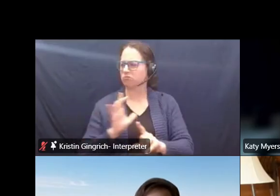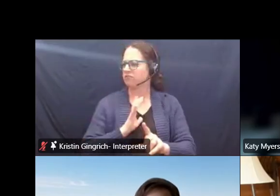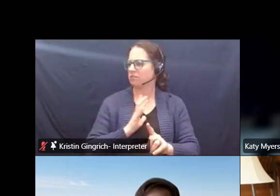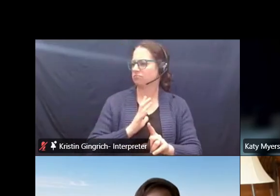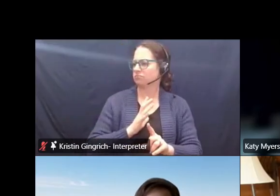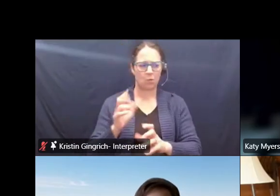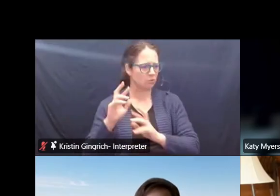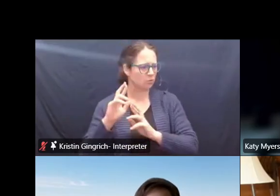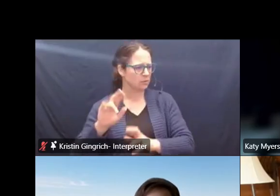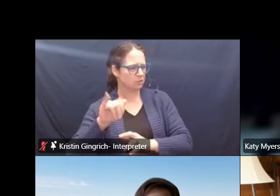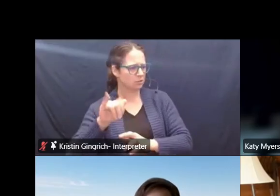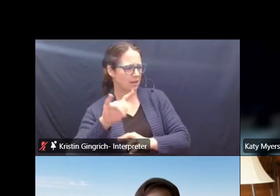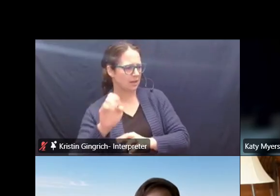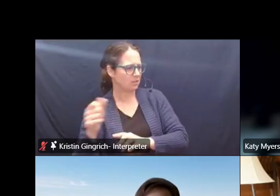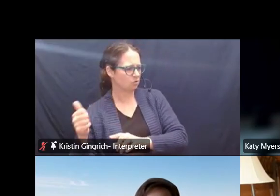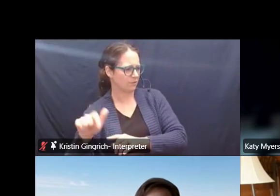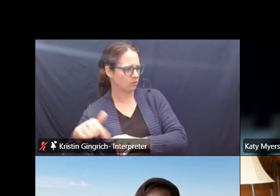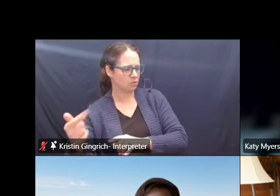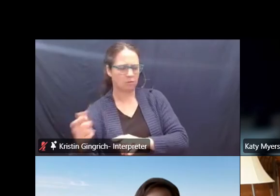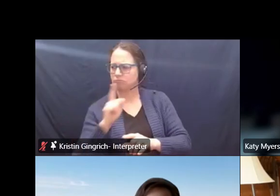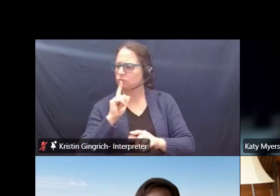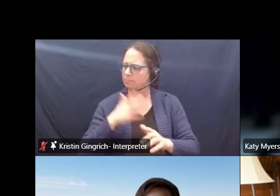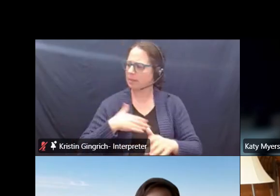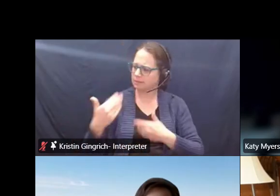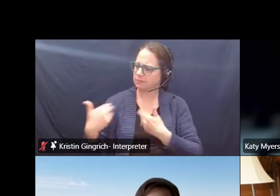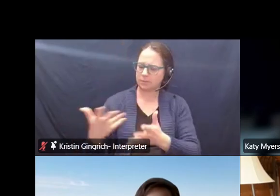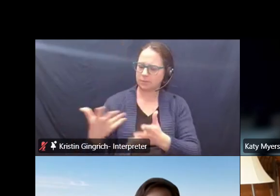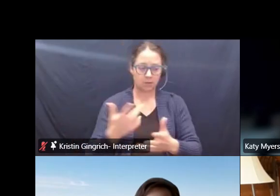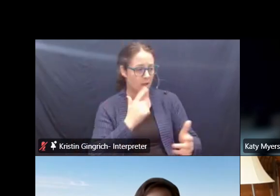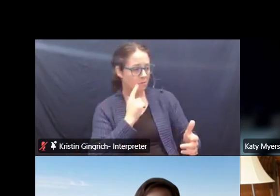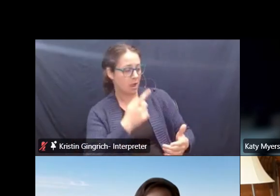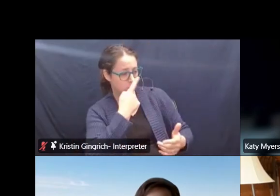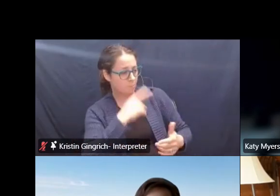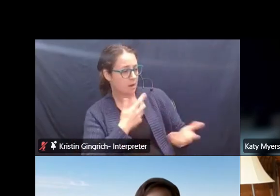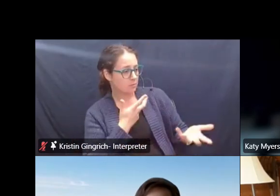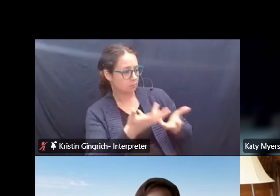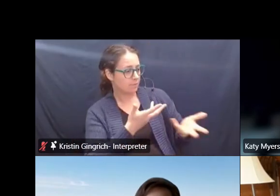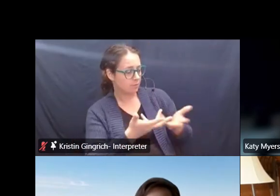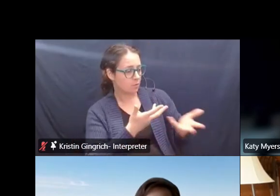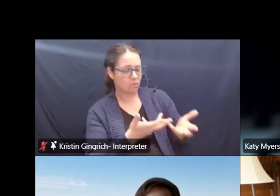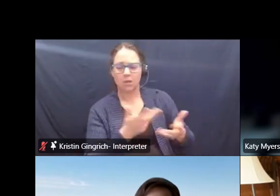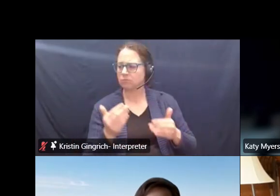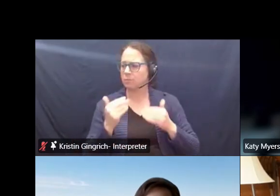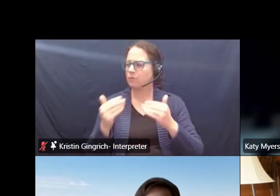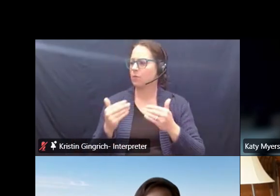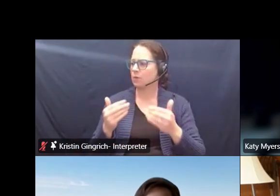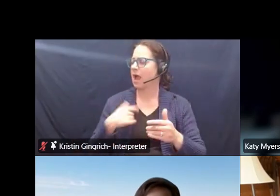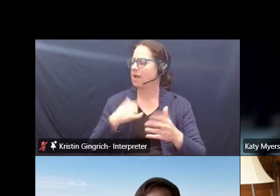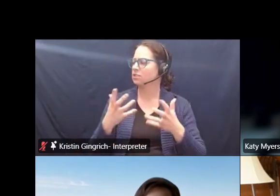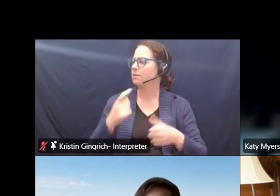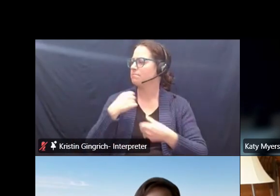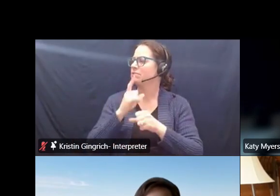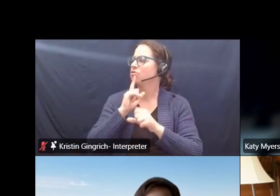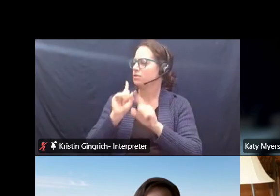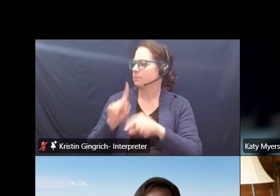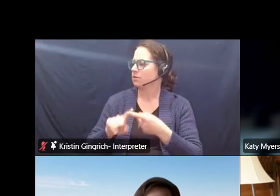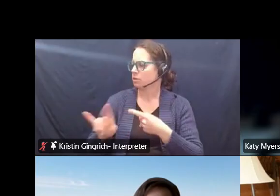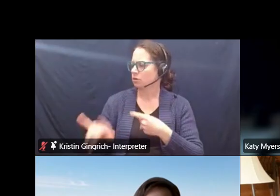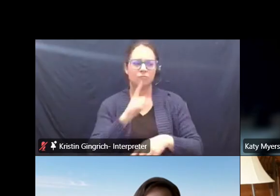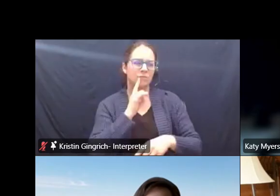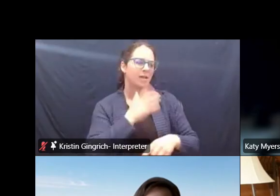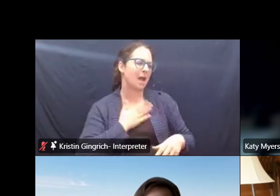to Jackie, because I did it back and forth with you. Move forward. And I just wanted to make sure to respond to you. I'm so glad